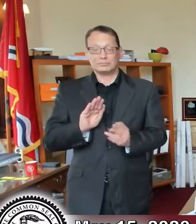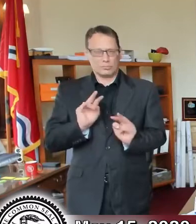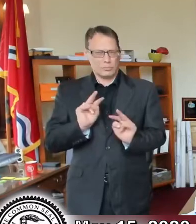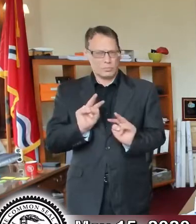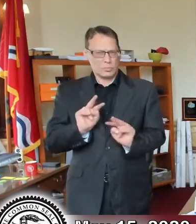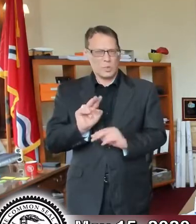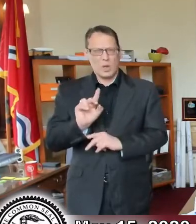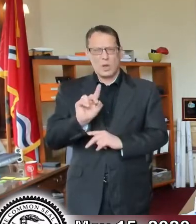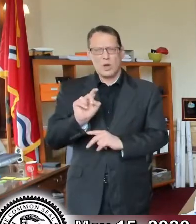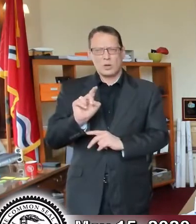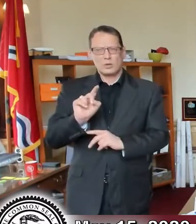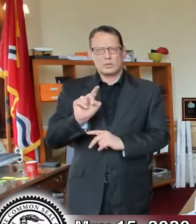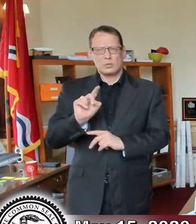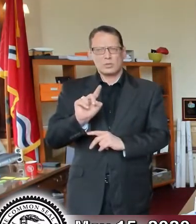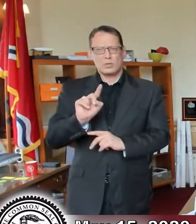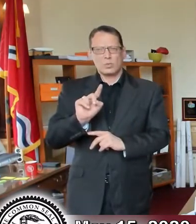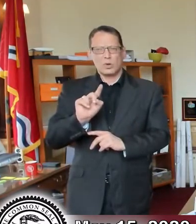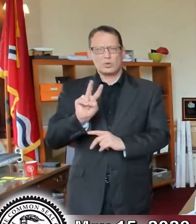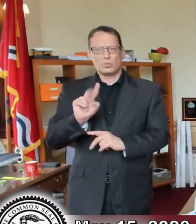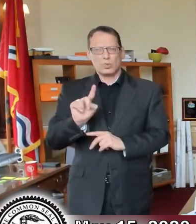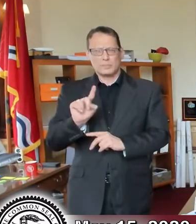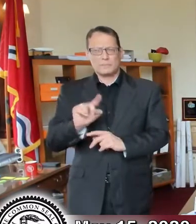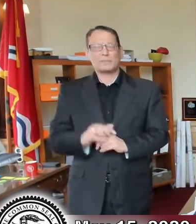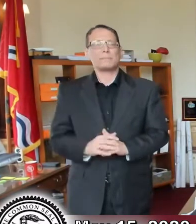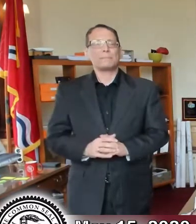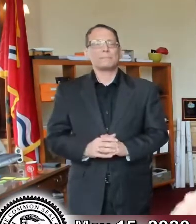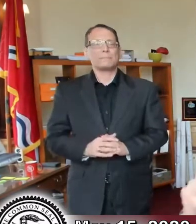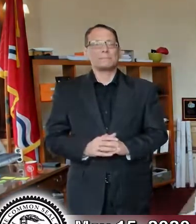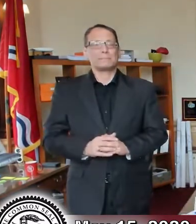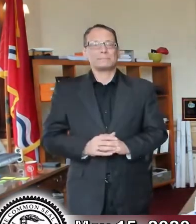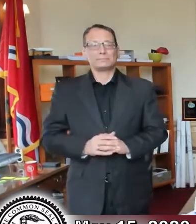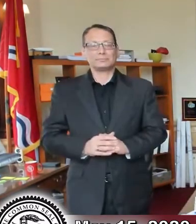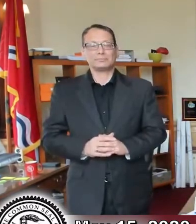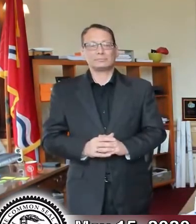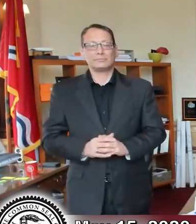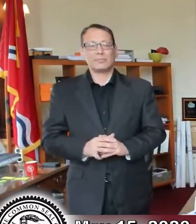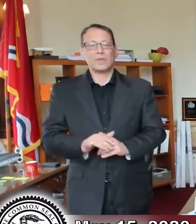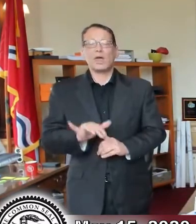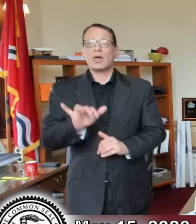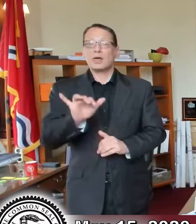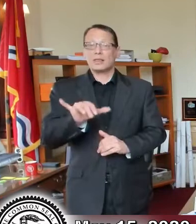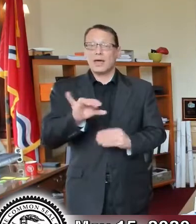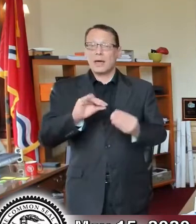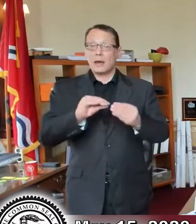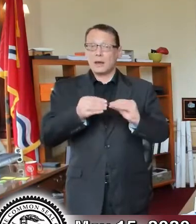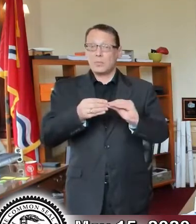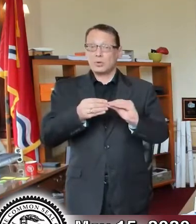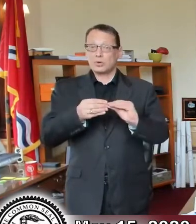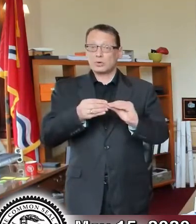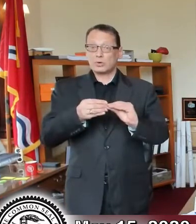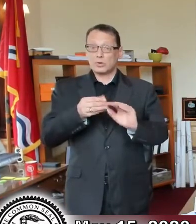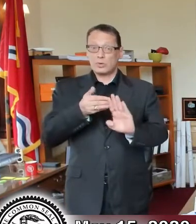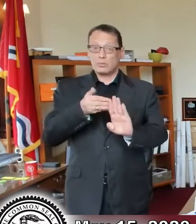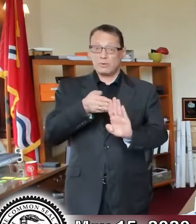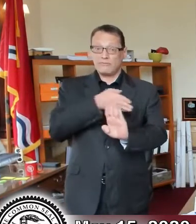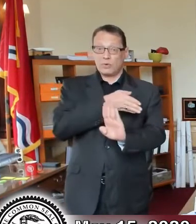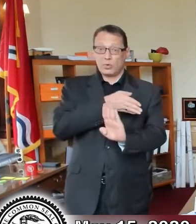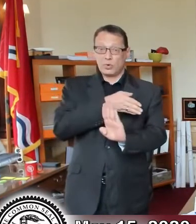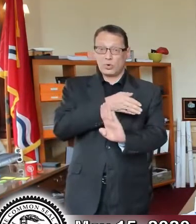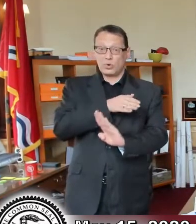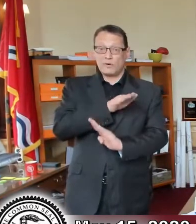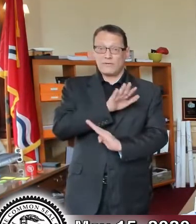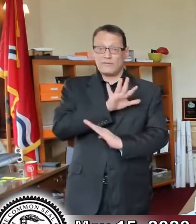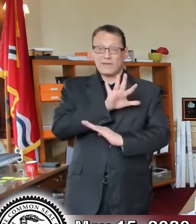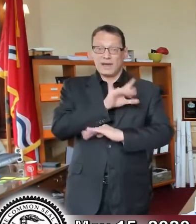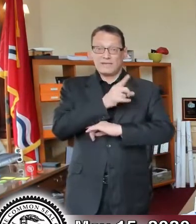here, 121. Here we go. And that number has gone from, about